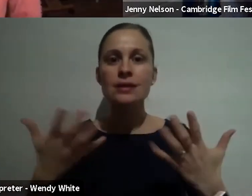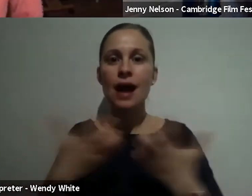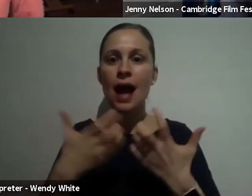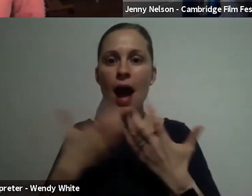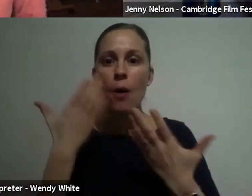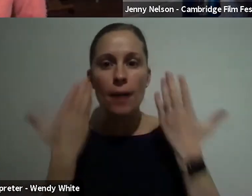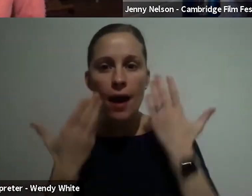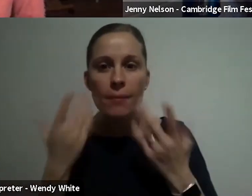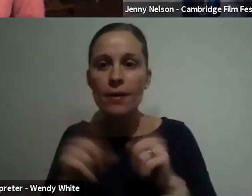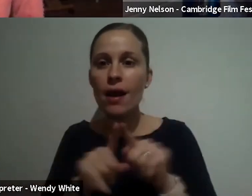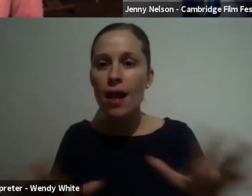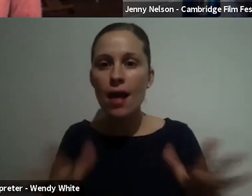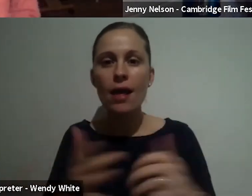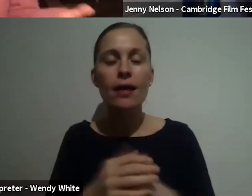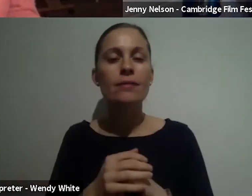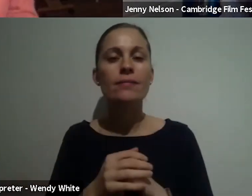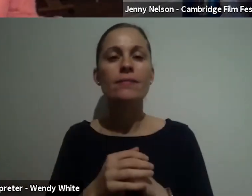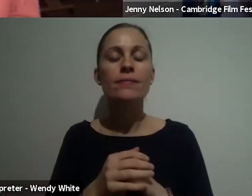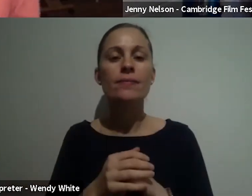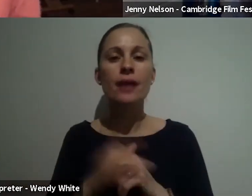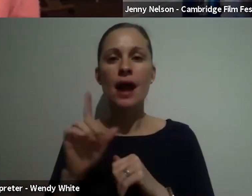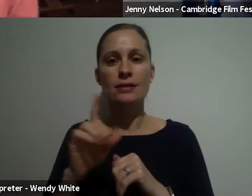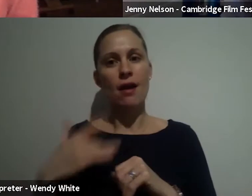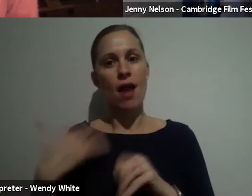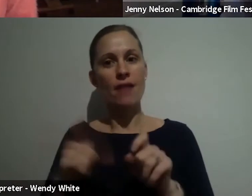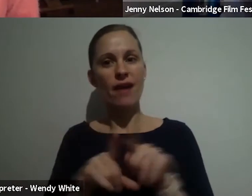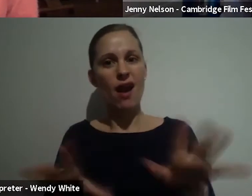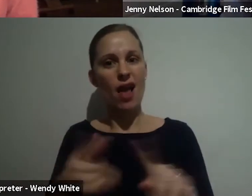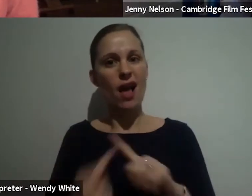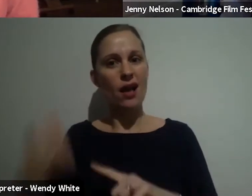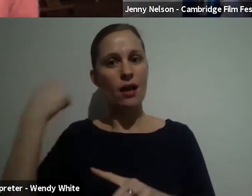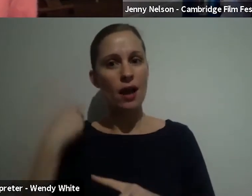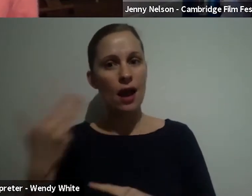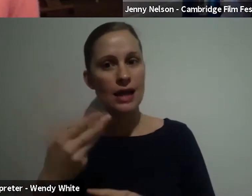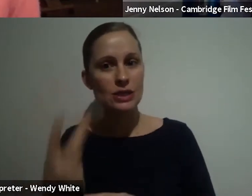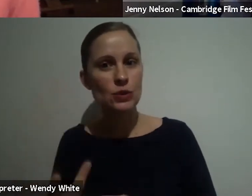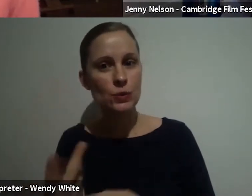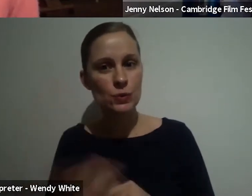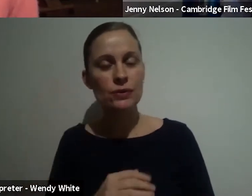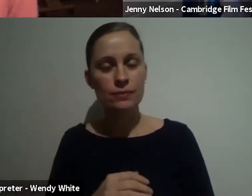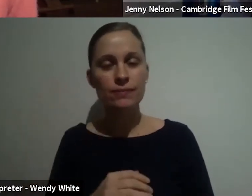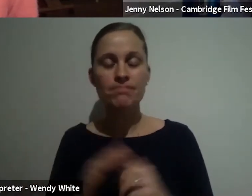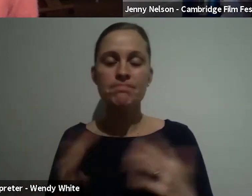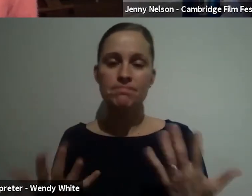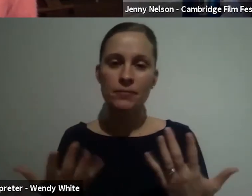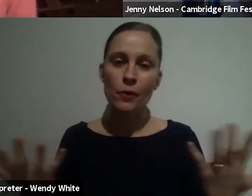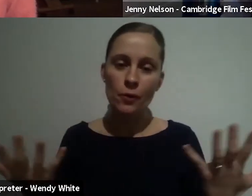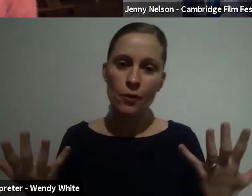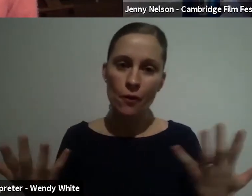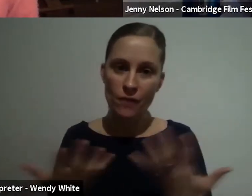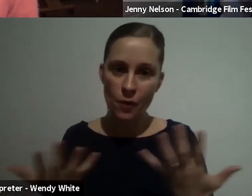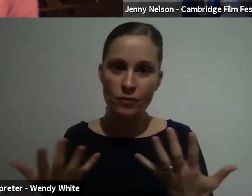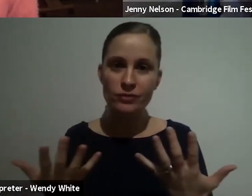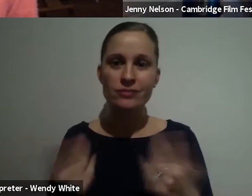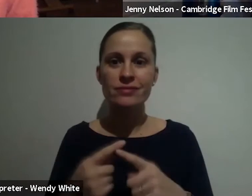makeup on, and how the life was back in the 92. And of course, the fact that we live